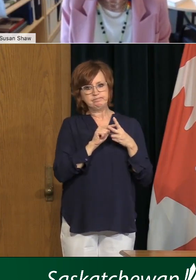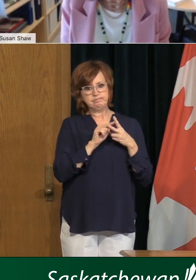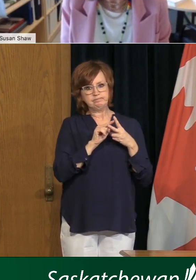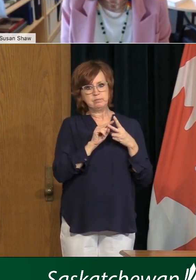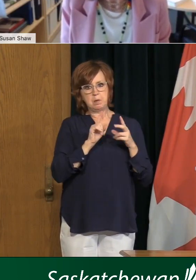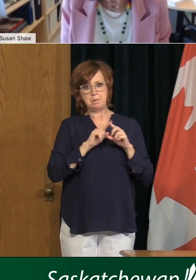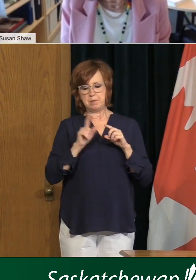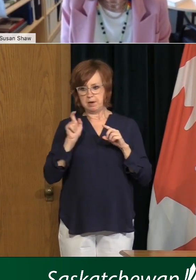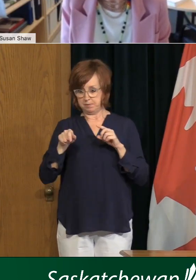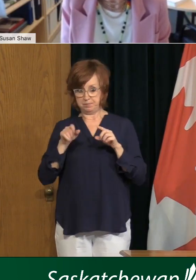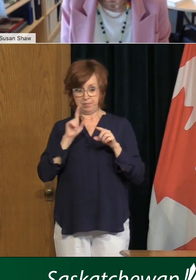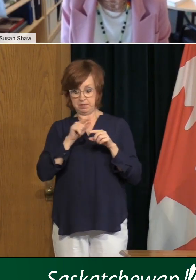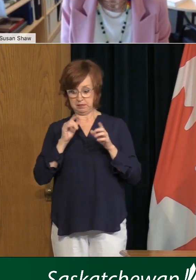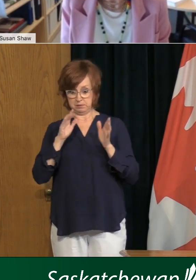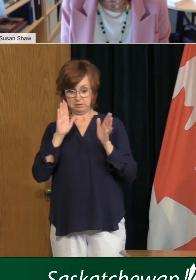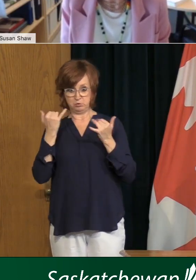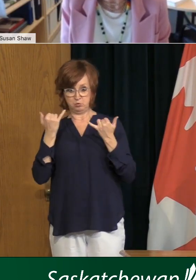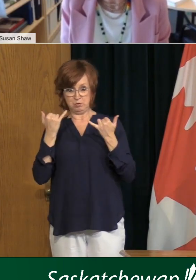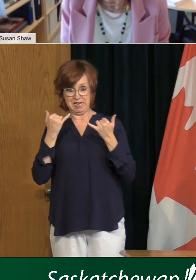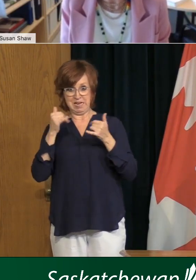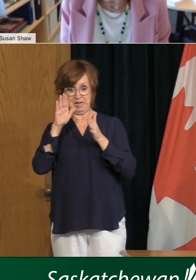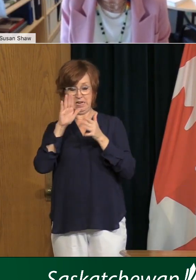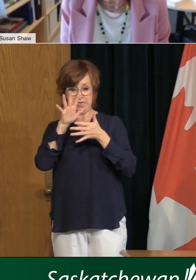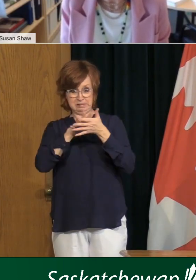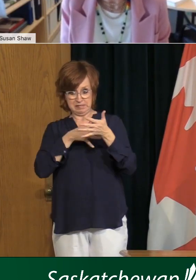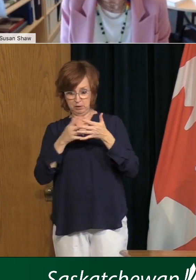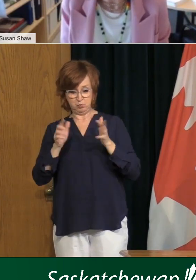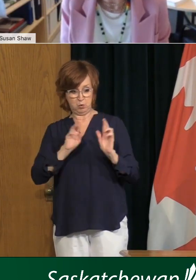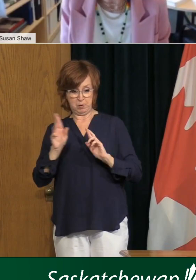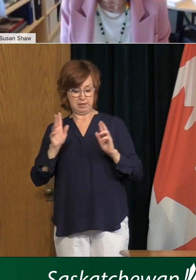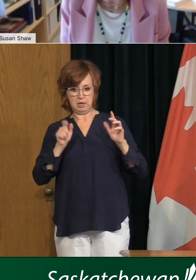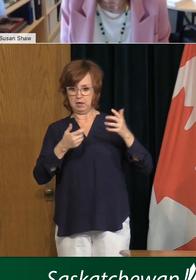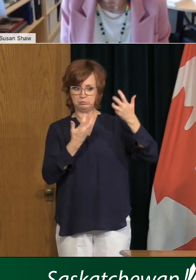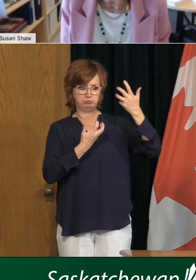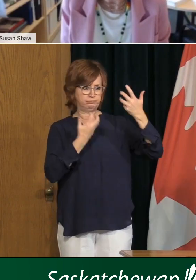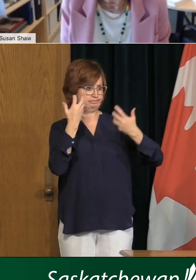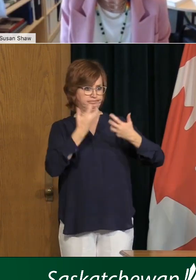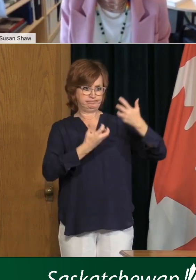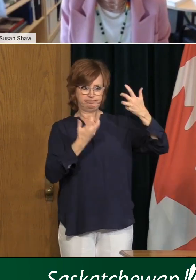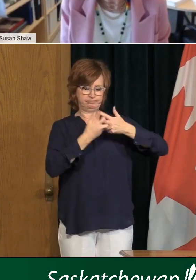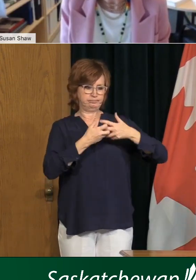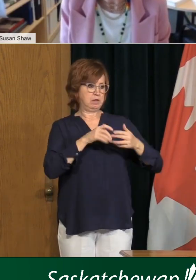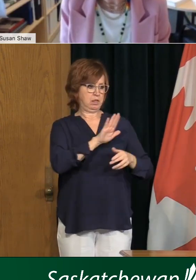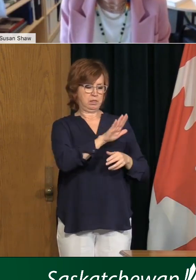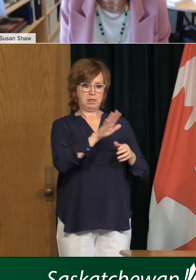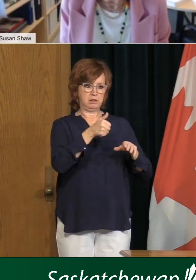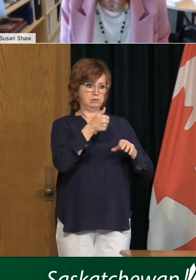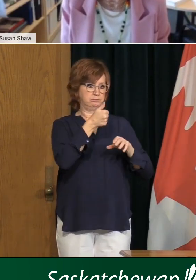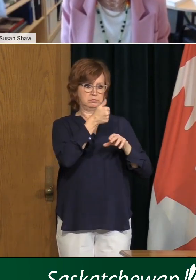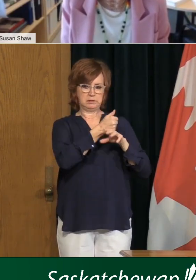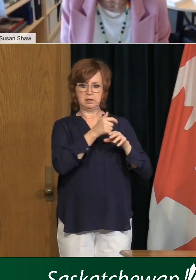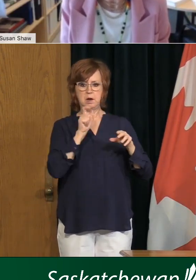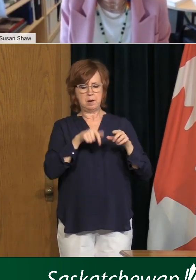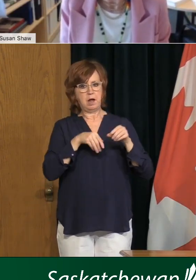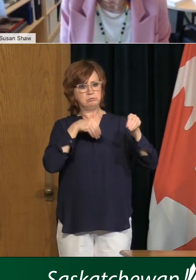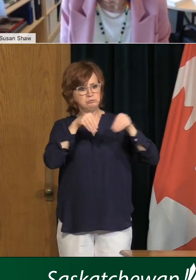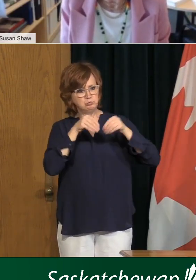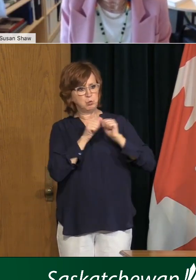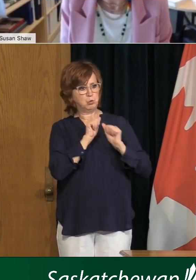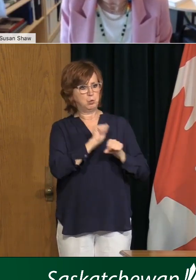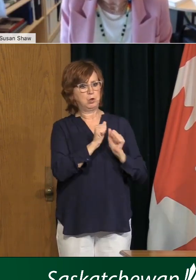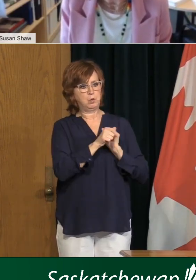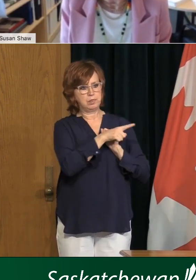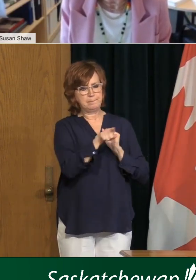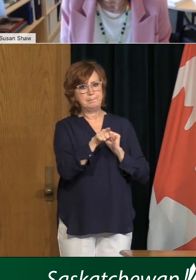areas and ensures our continued ability to respond to the challenges they are facing. It is, however, necessary